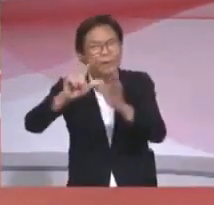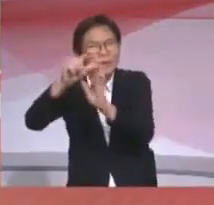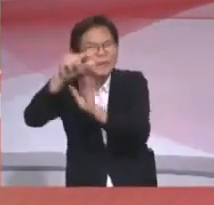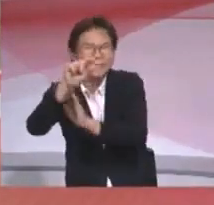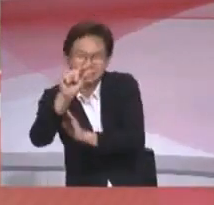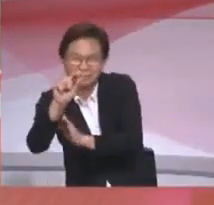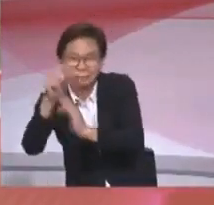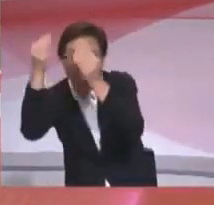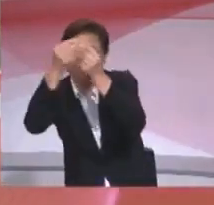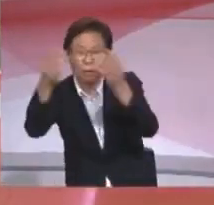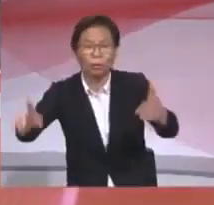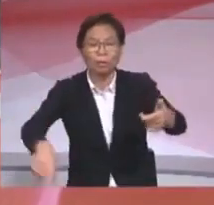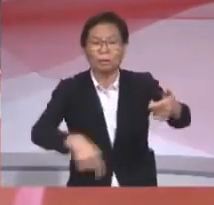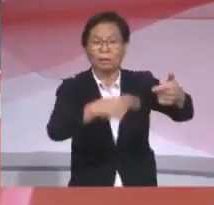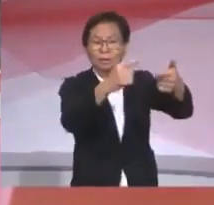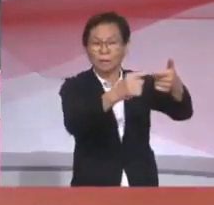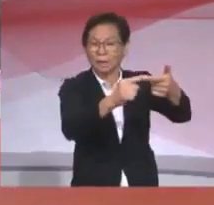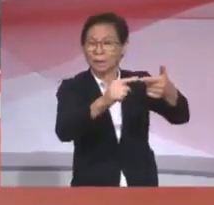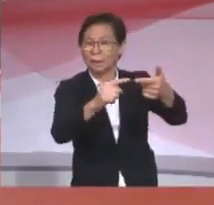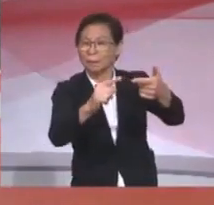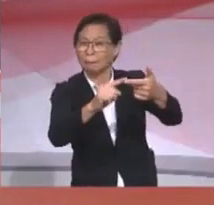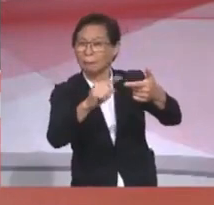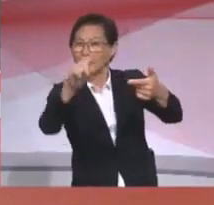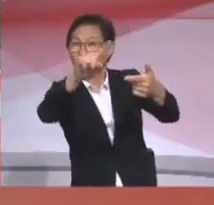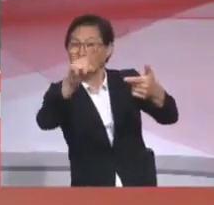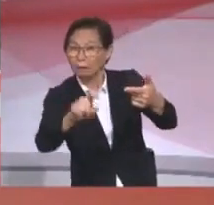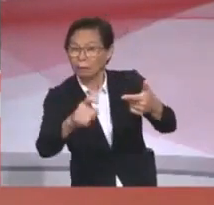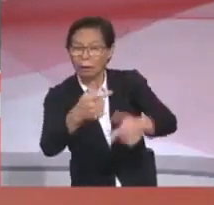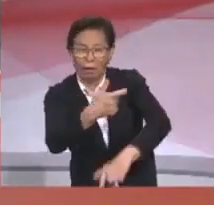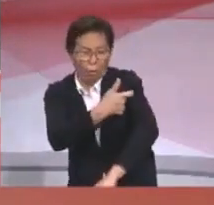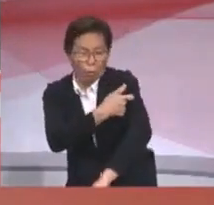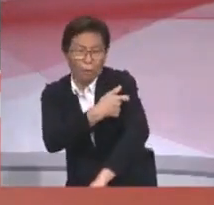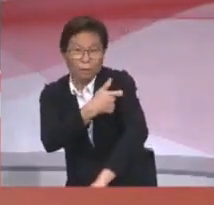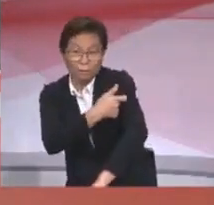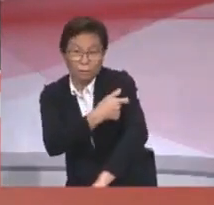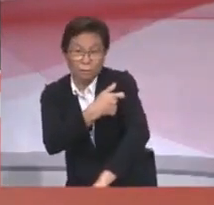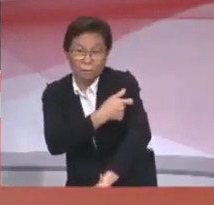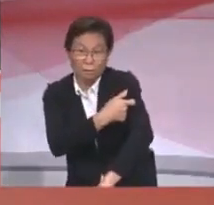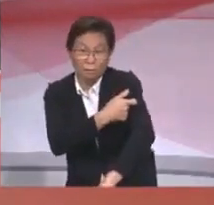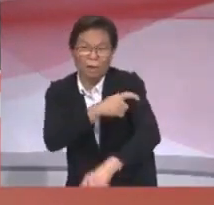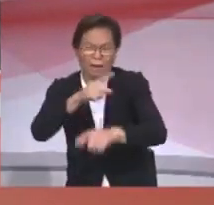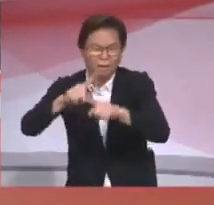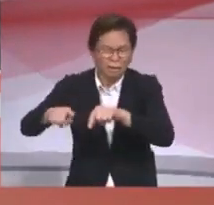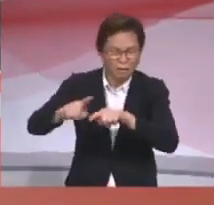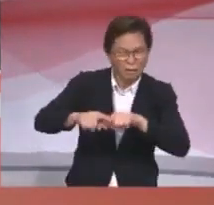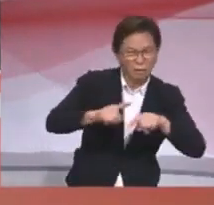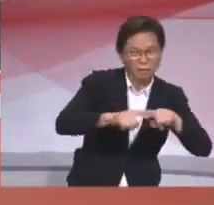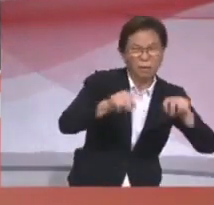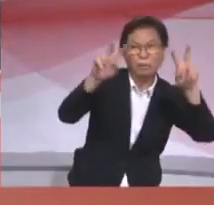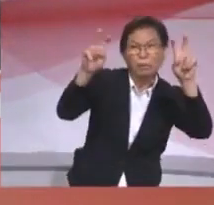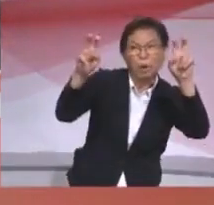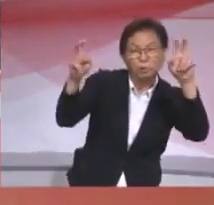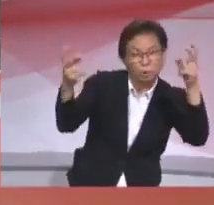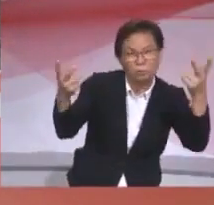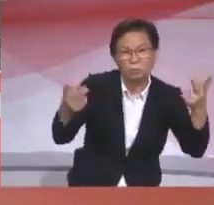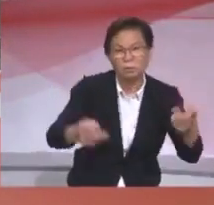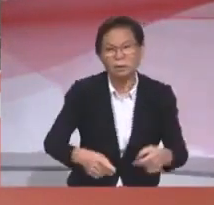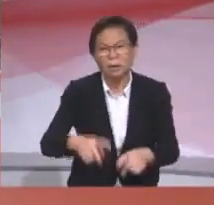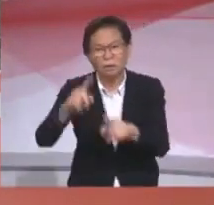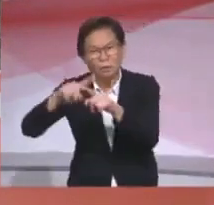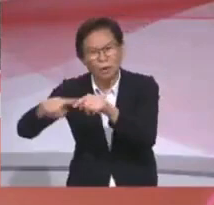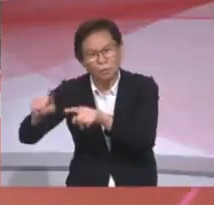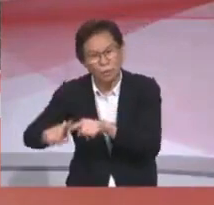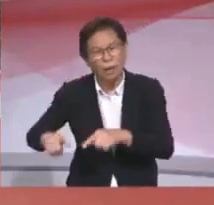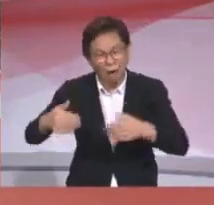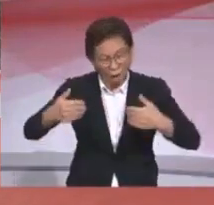soon. Secondly, on the vaccine variant clause, there is